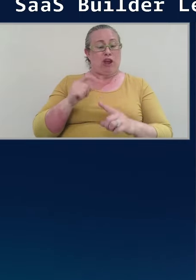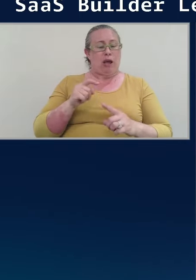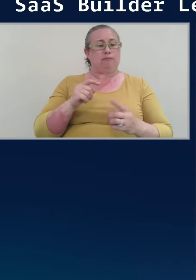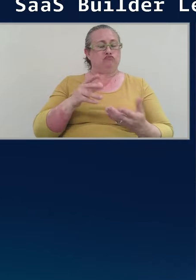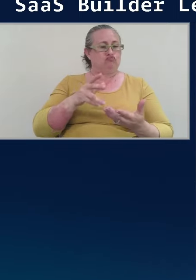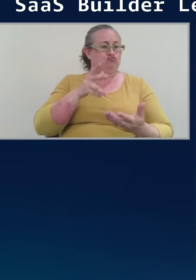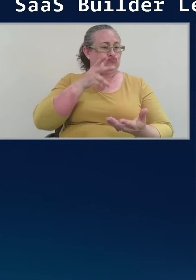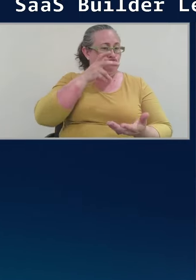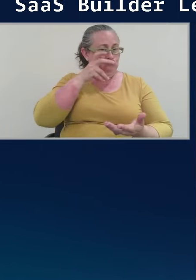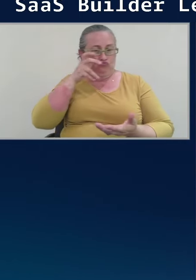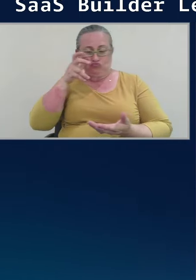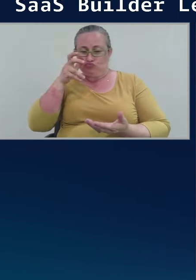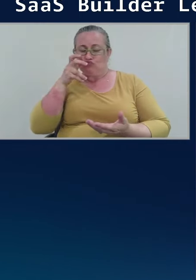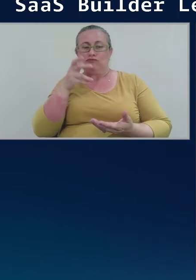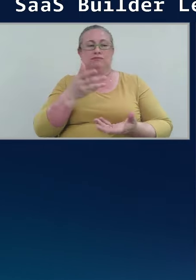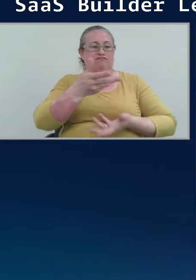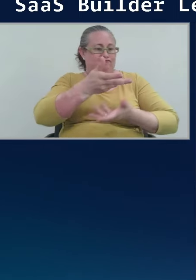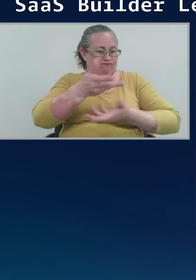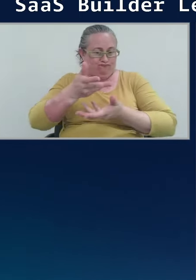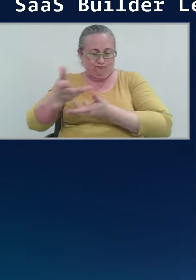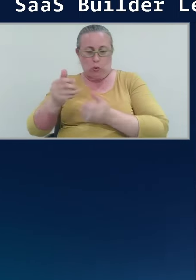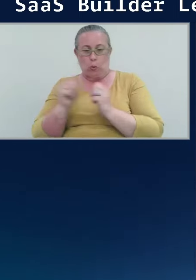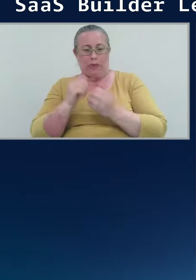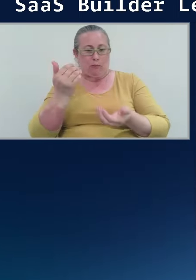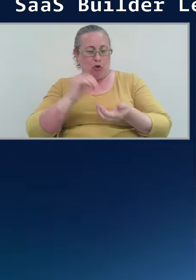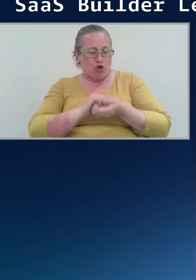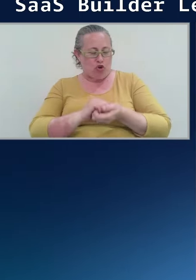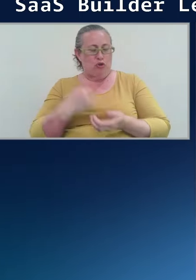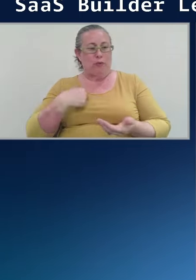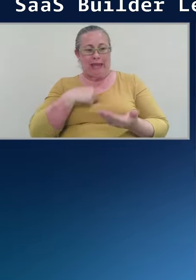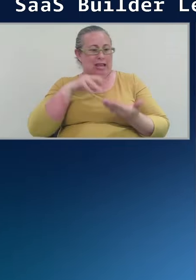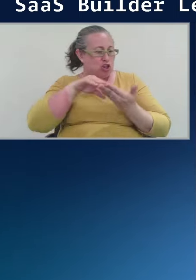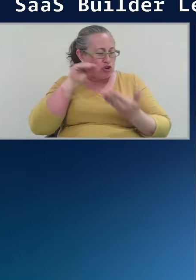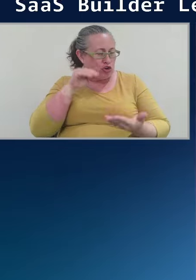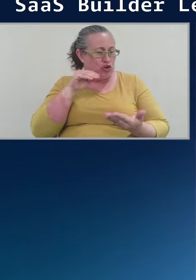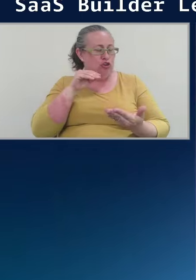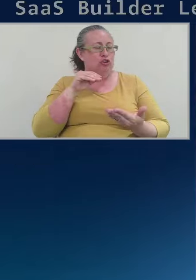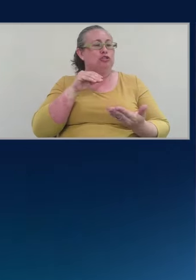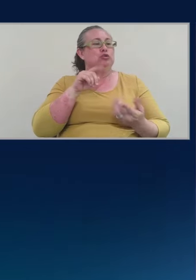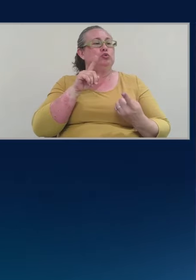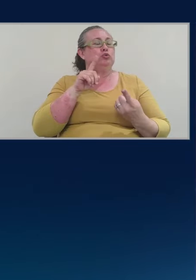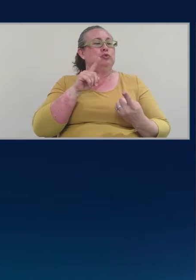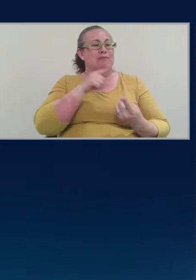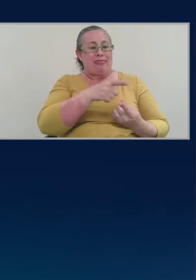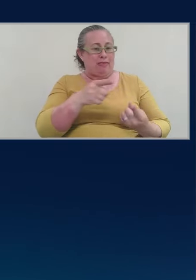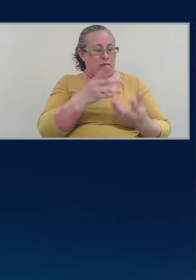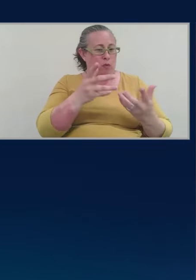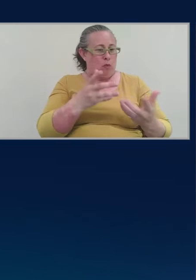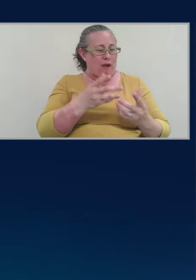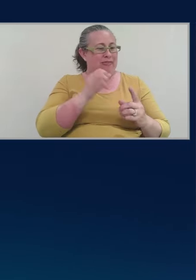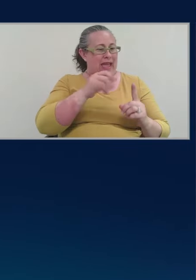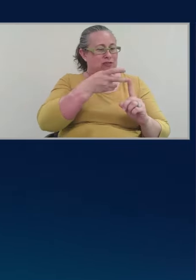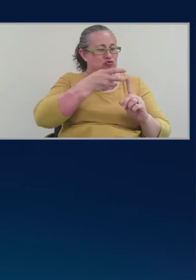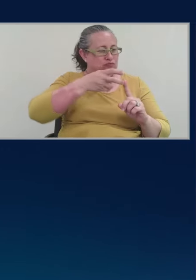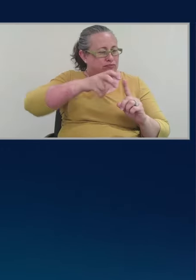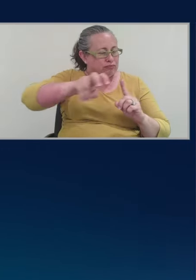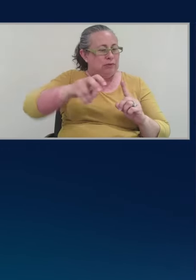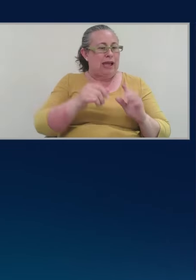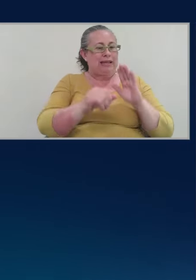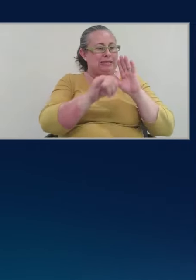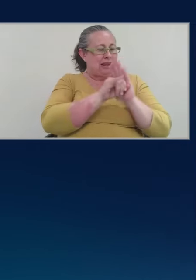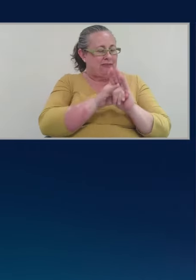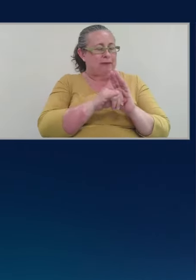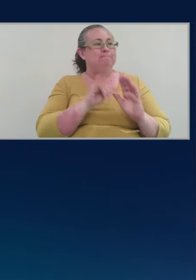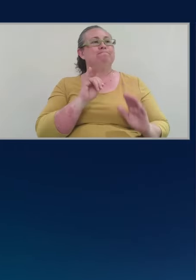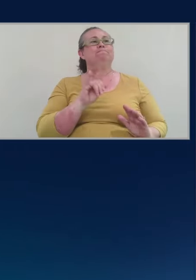these engagements that we've done with our partners and customers that are looking to make that transformation. We've identified, okay, here